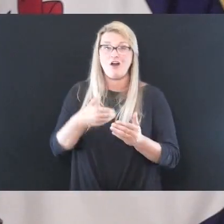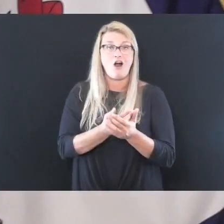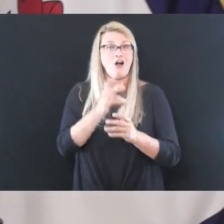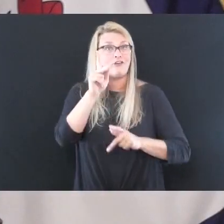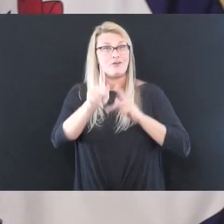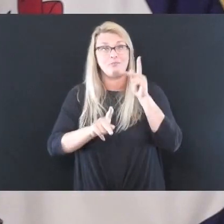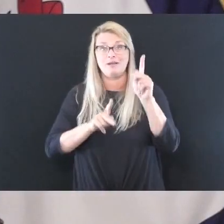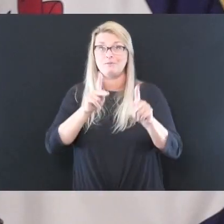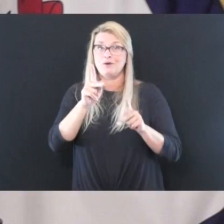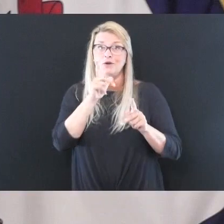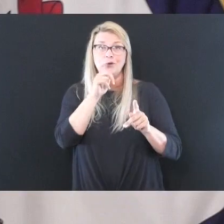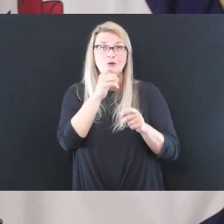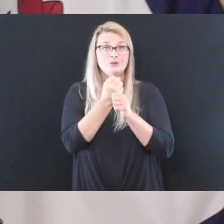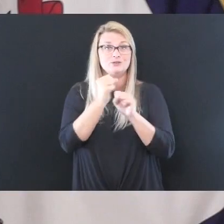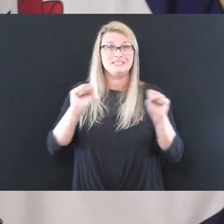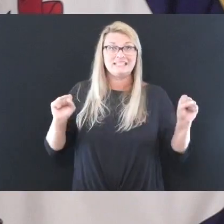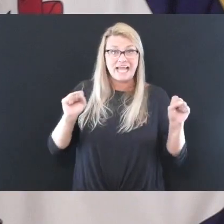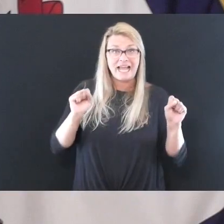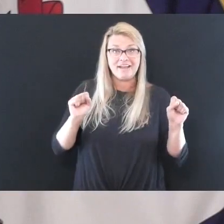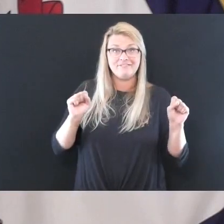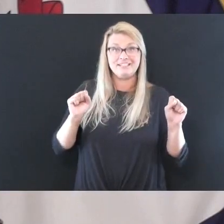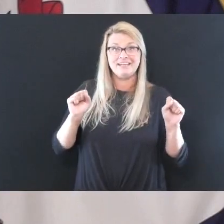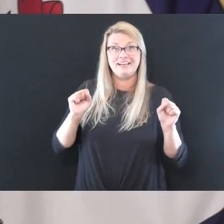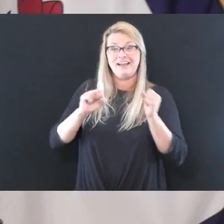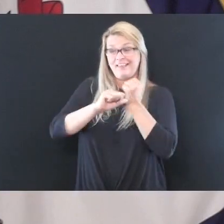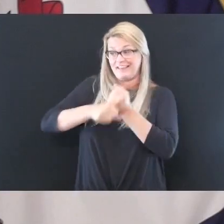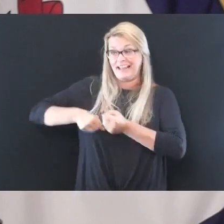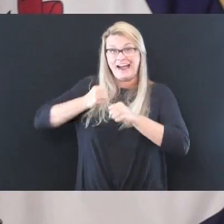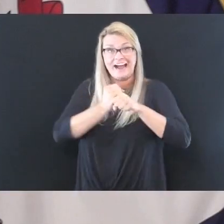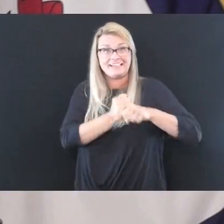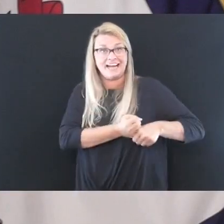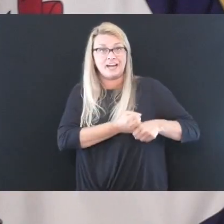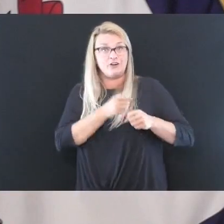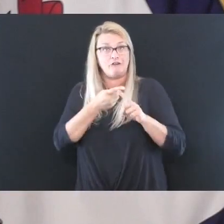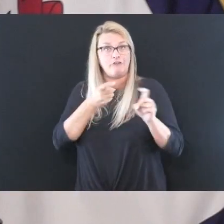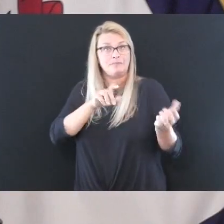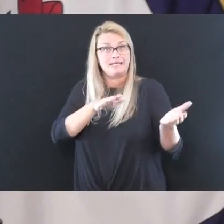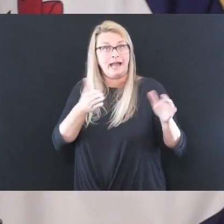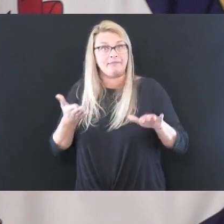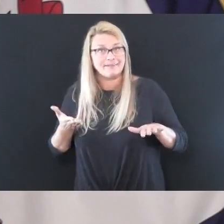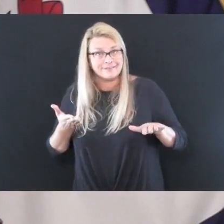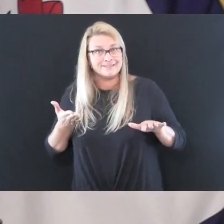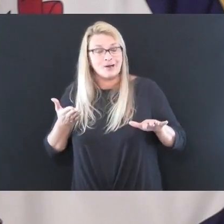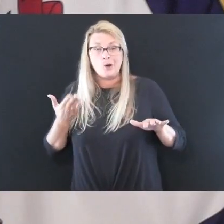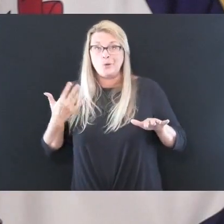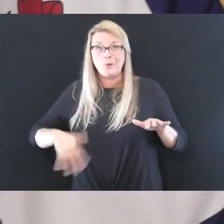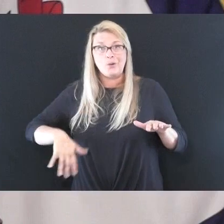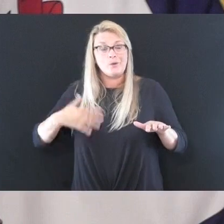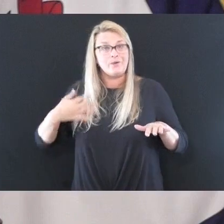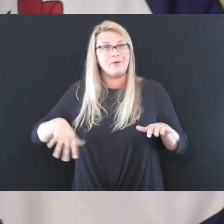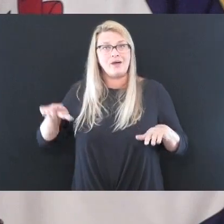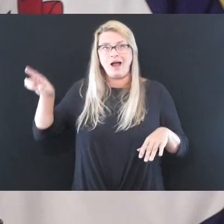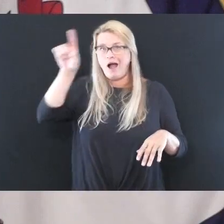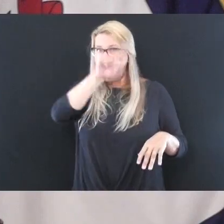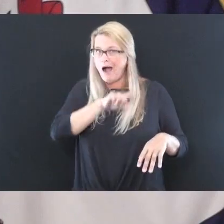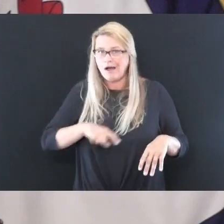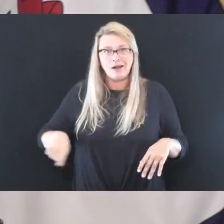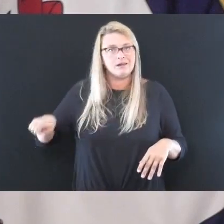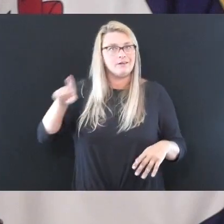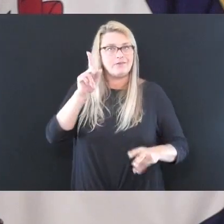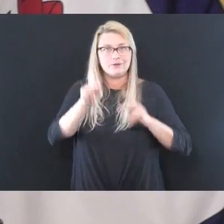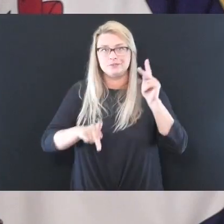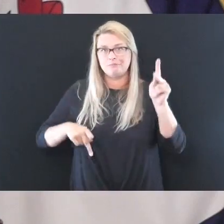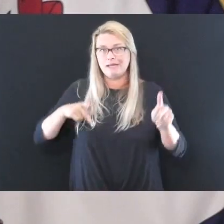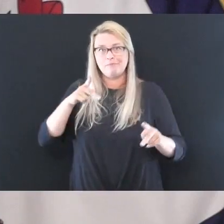saved the wonderful fellow, the kayaker, from a sure death. Absolutely, to all those that are